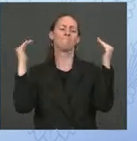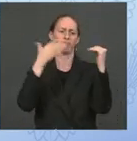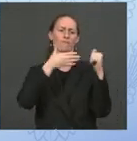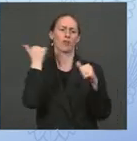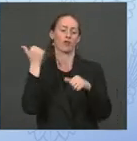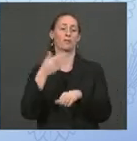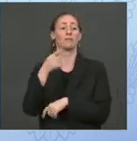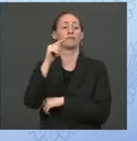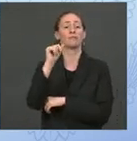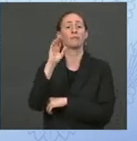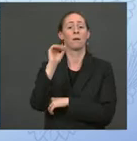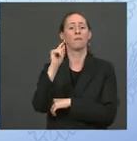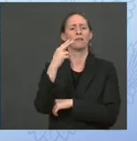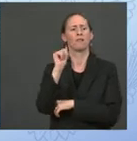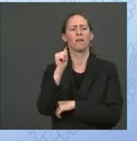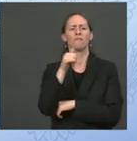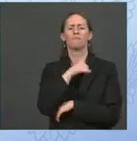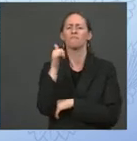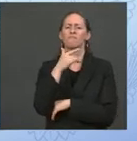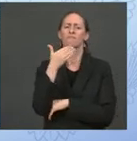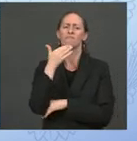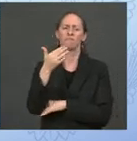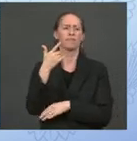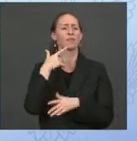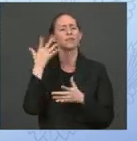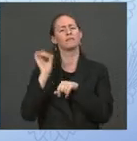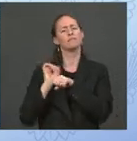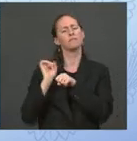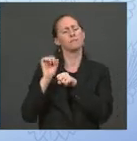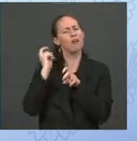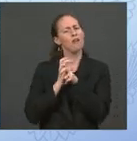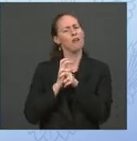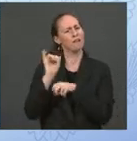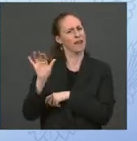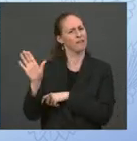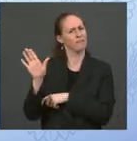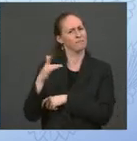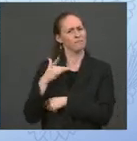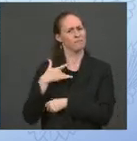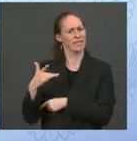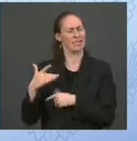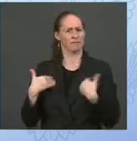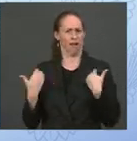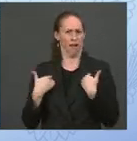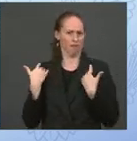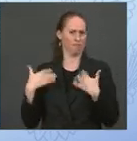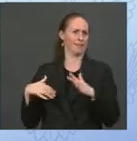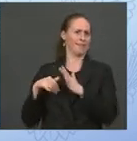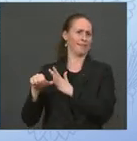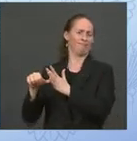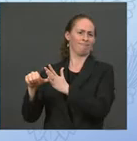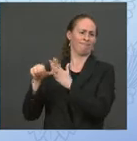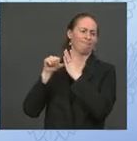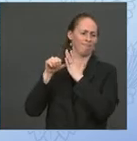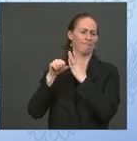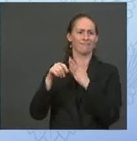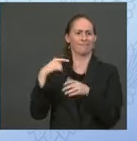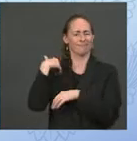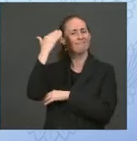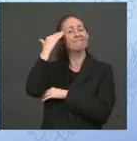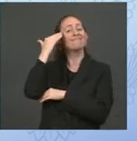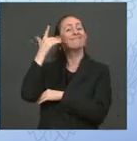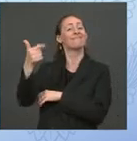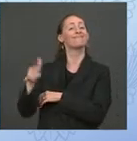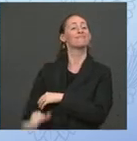an overachiever from a very young age. I heard when she was growing up, regular classroom assignments just weren't